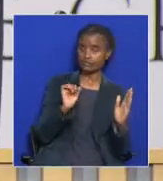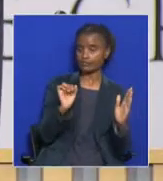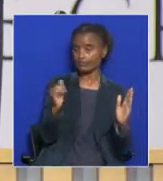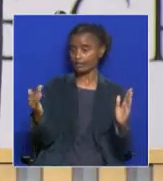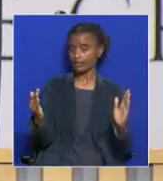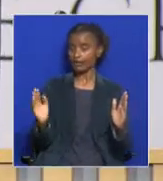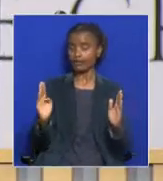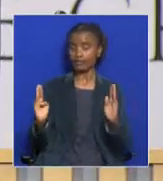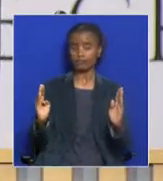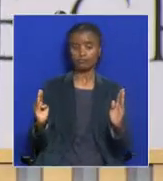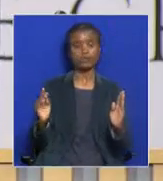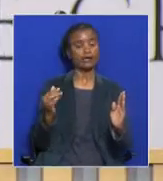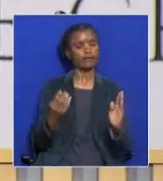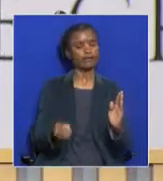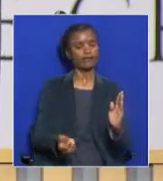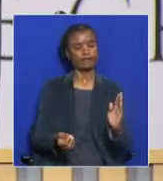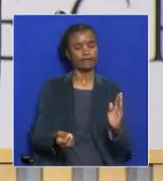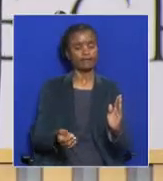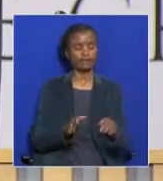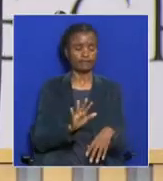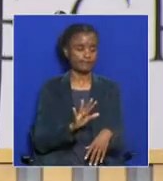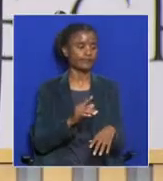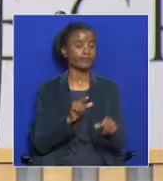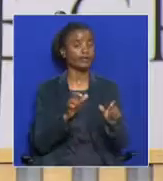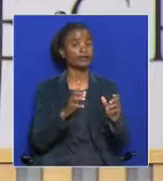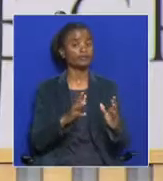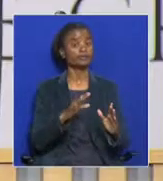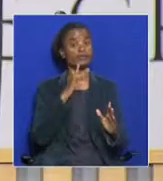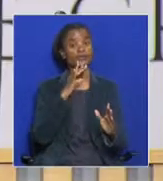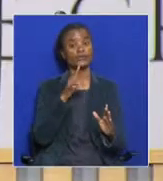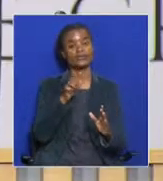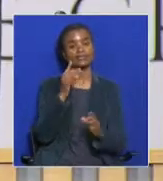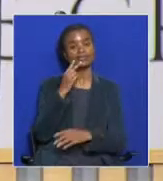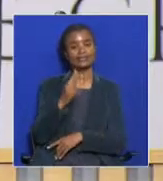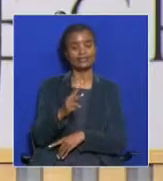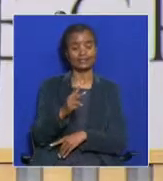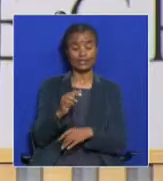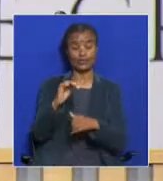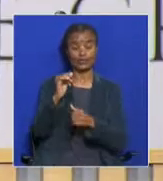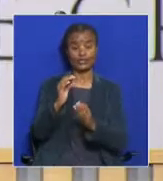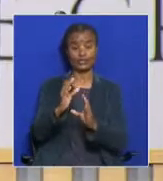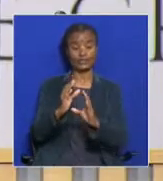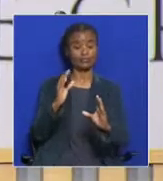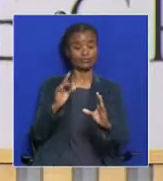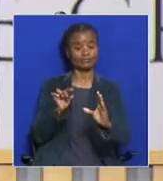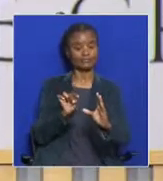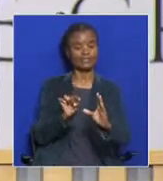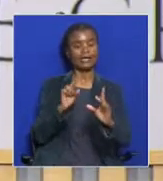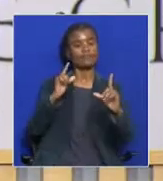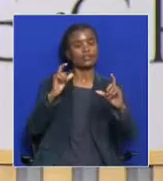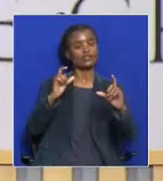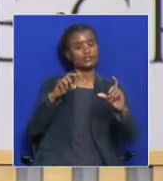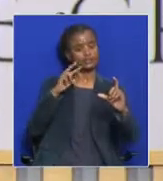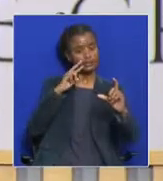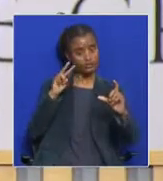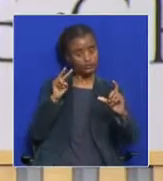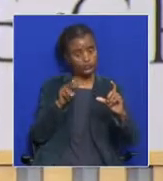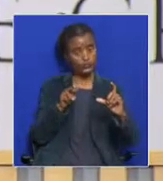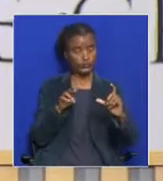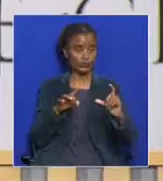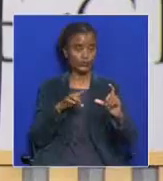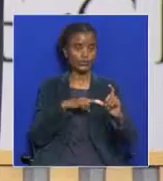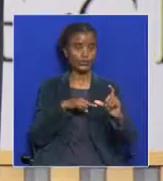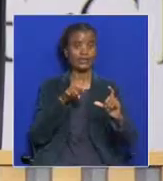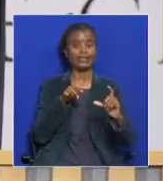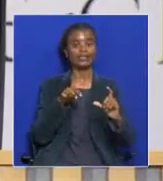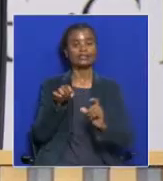view photos of the actual placement of that container at the CHC depot, we'll see the situation